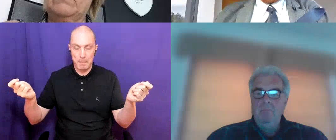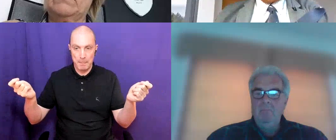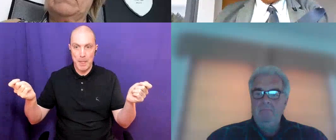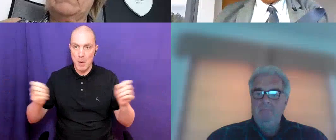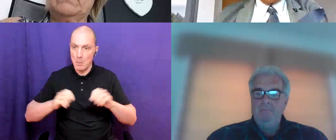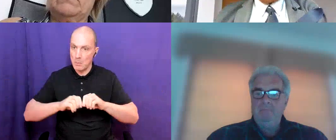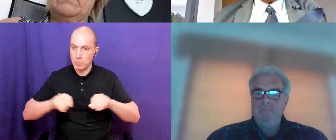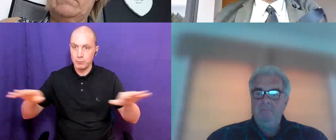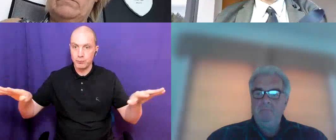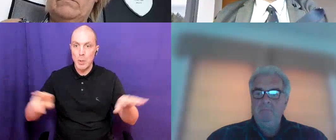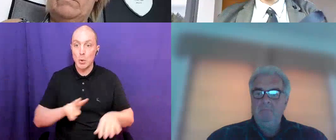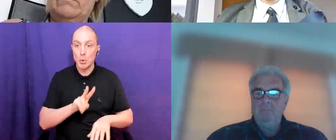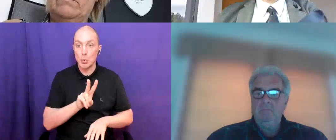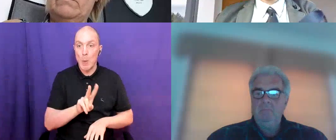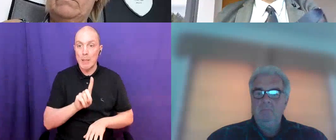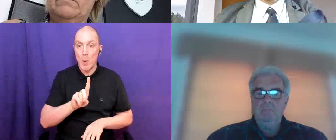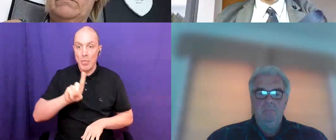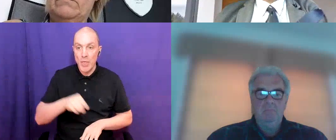there have been